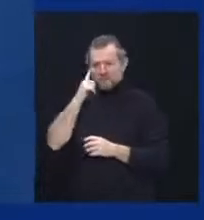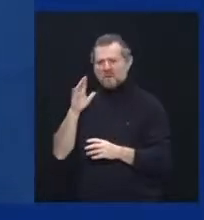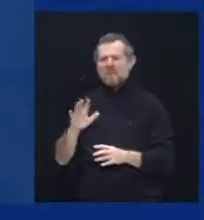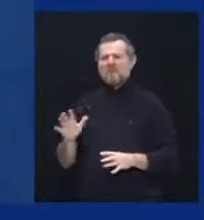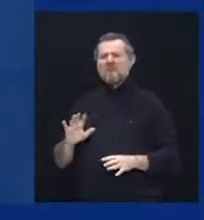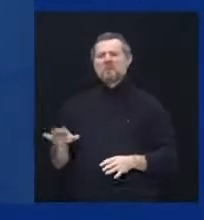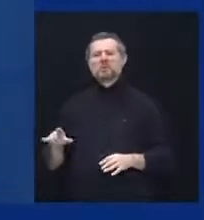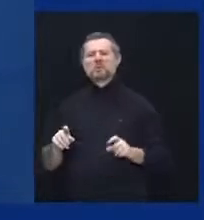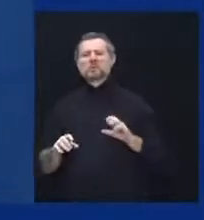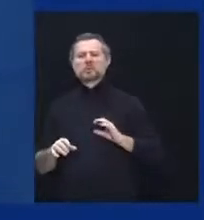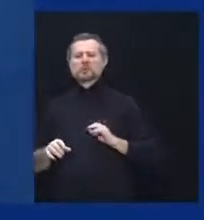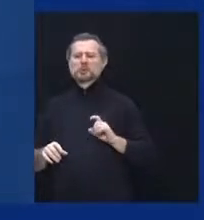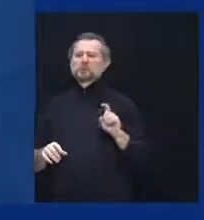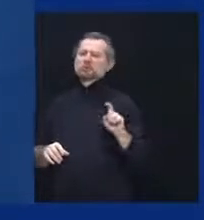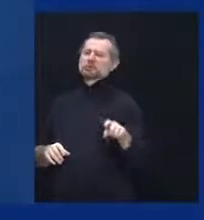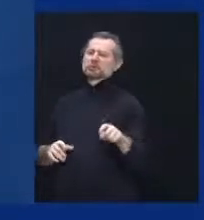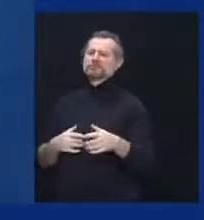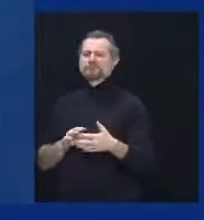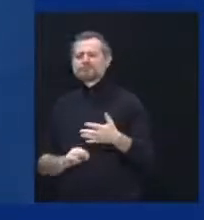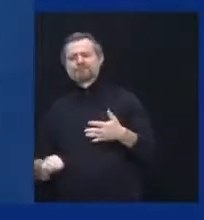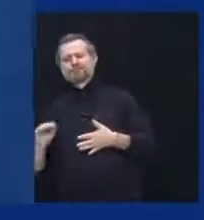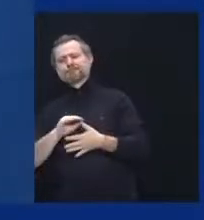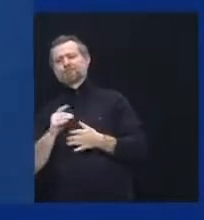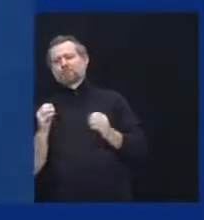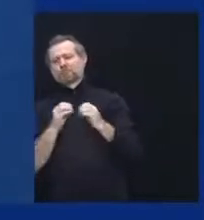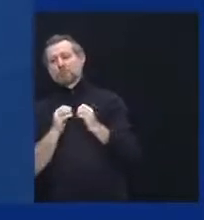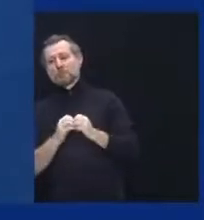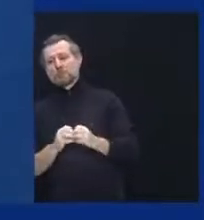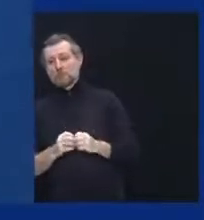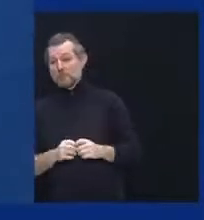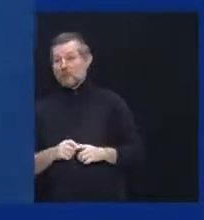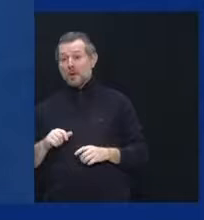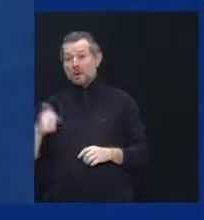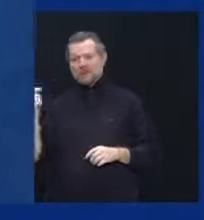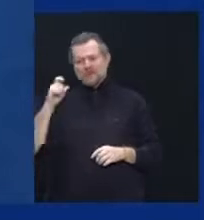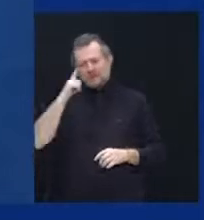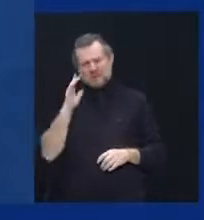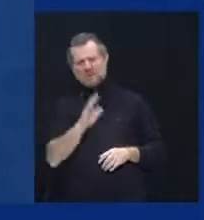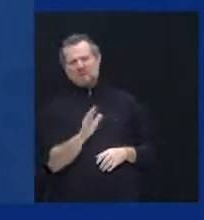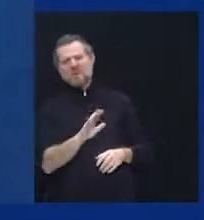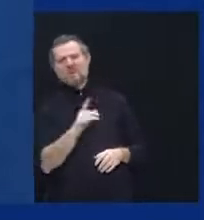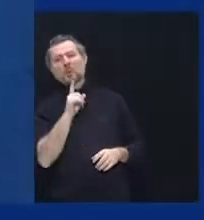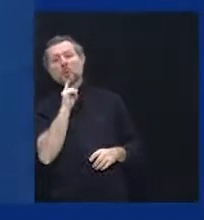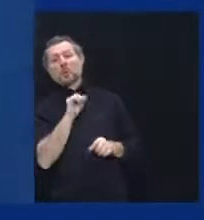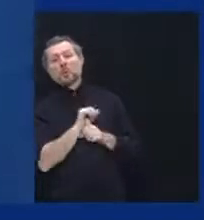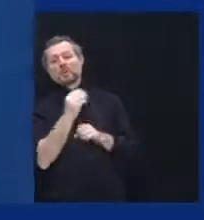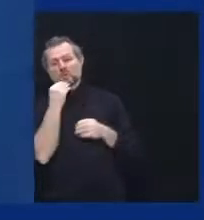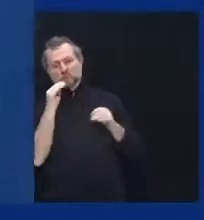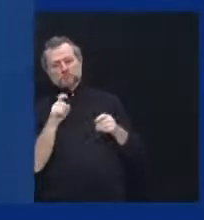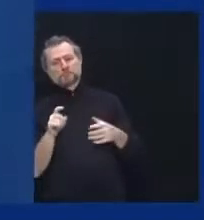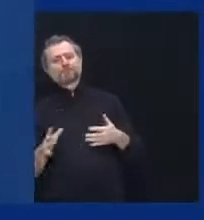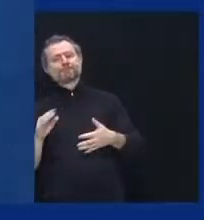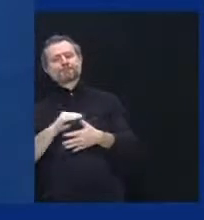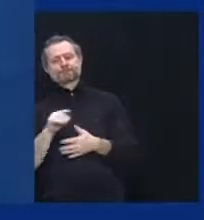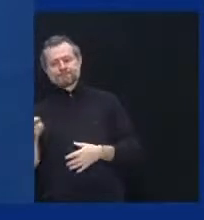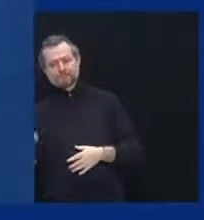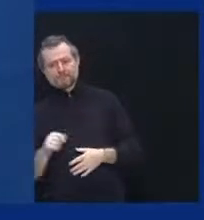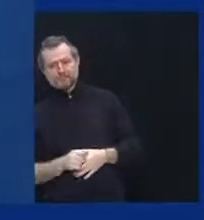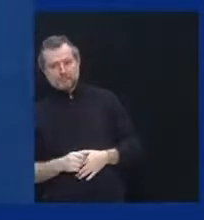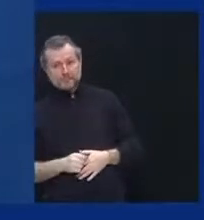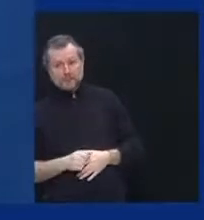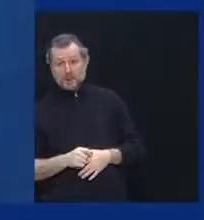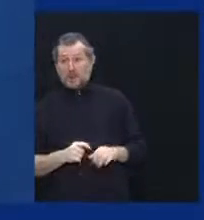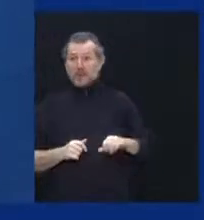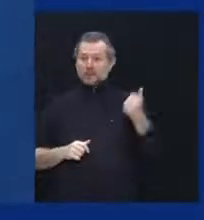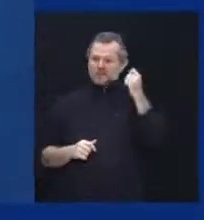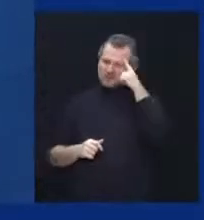police should get more. I think grocery store workers should get more. I